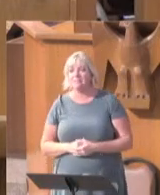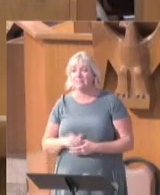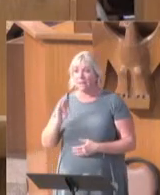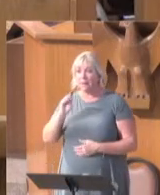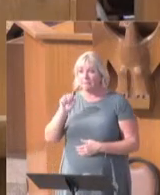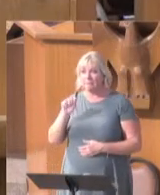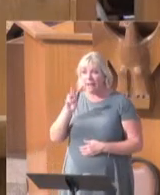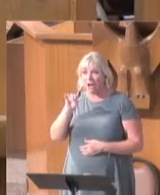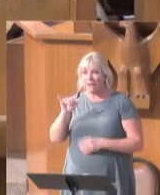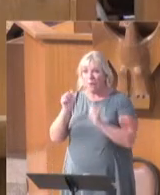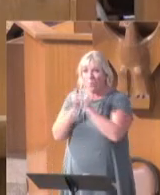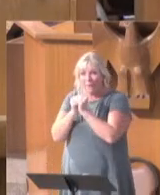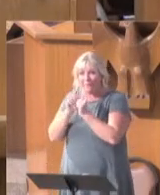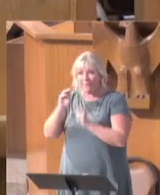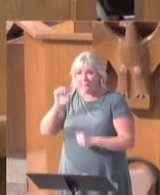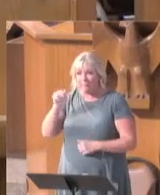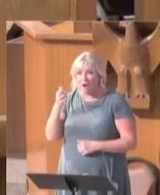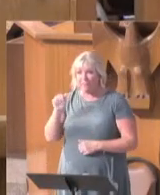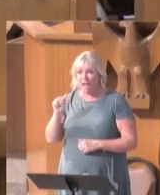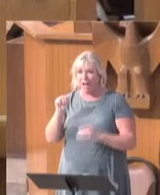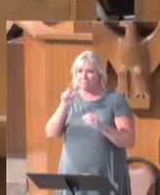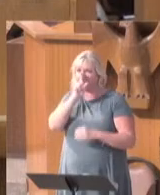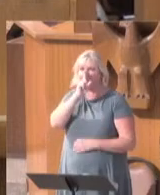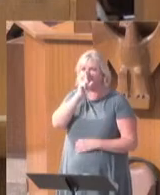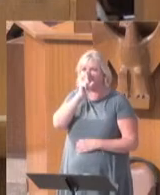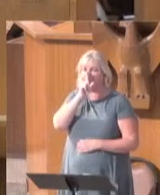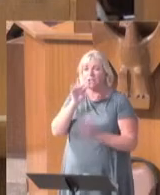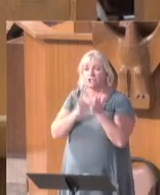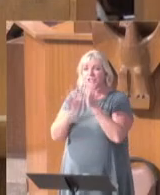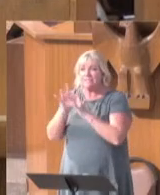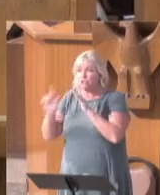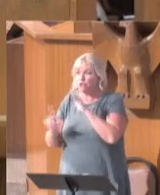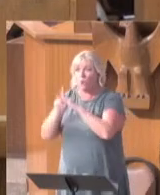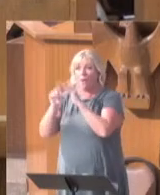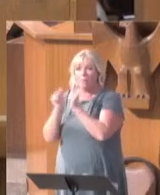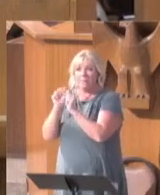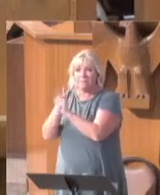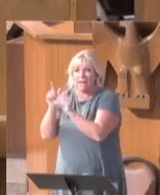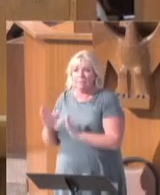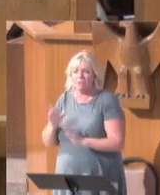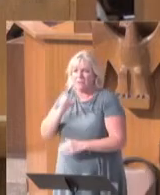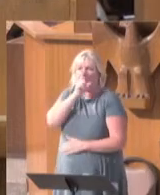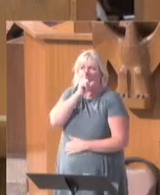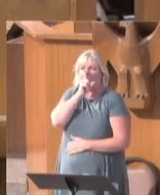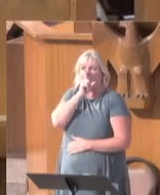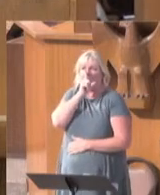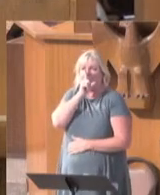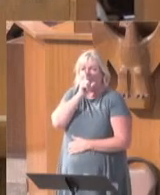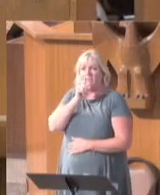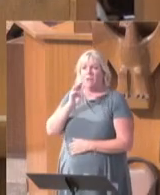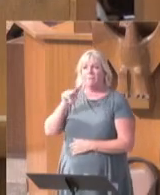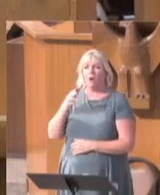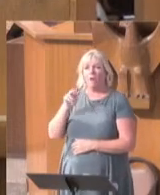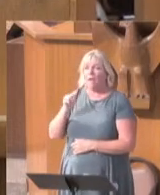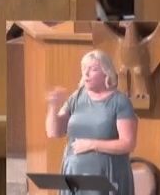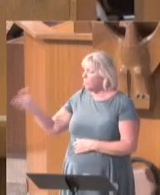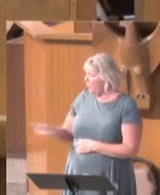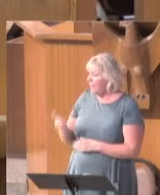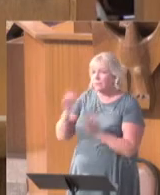with her. And it also does not say that Jesus showed up with a pack of disciples for whom Martha suddenly began